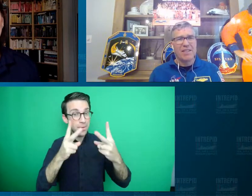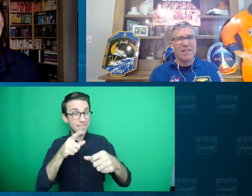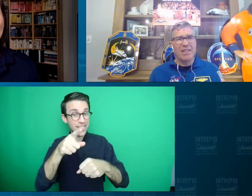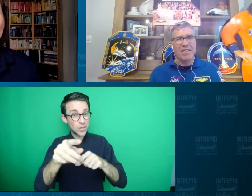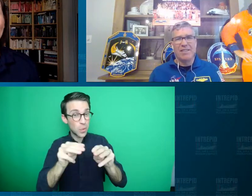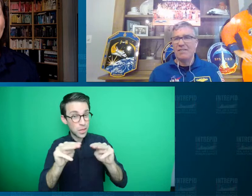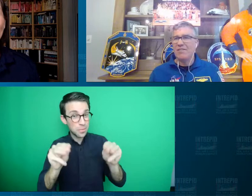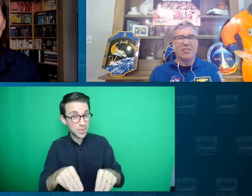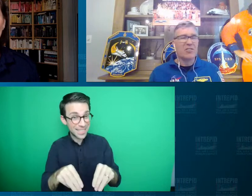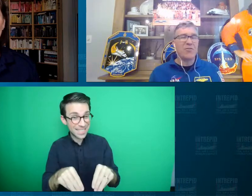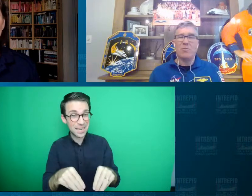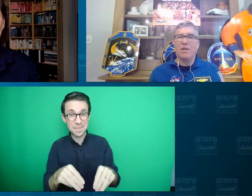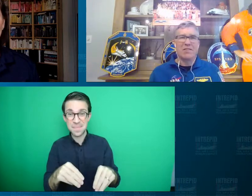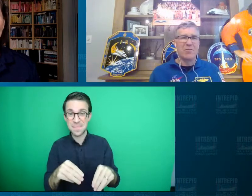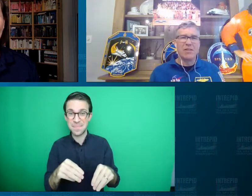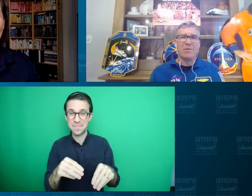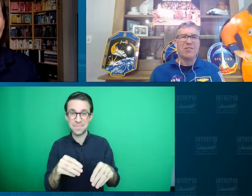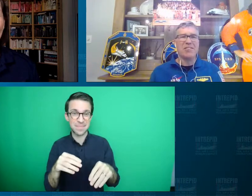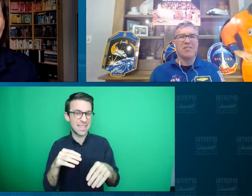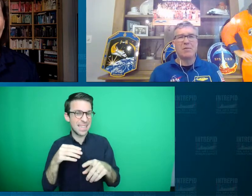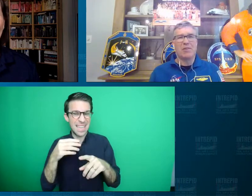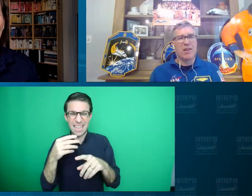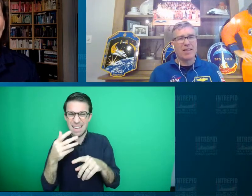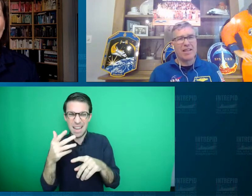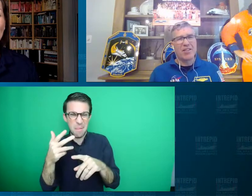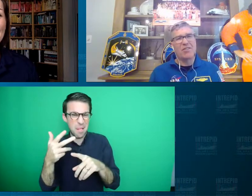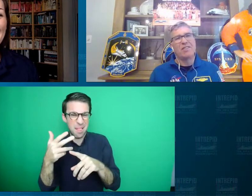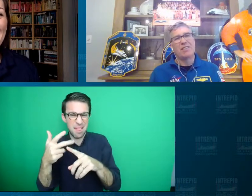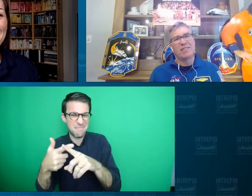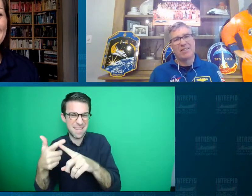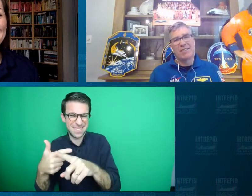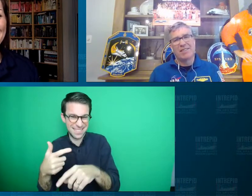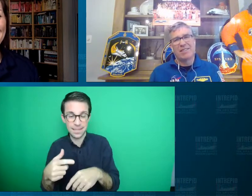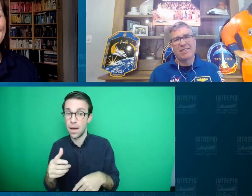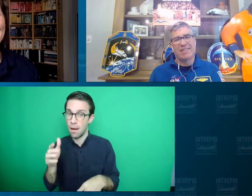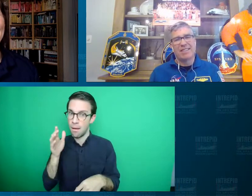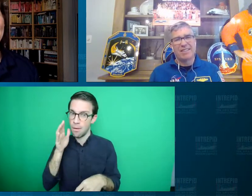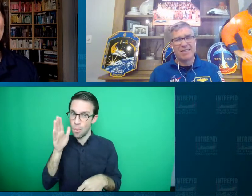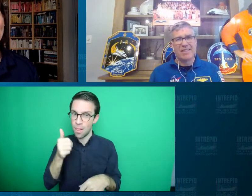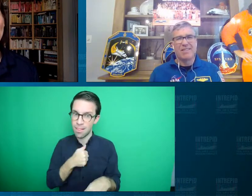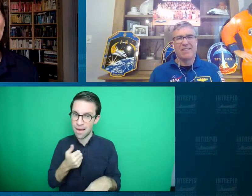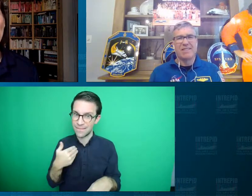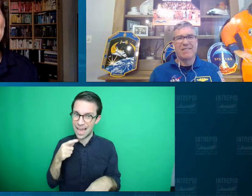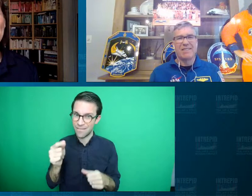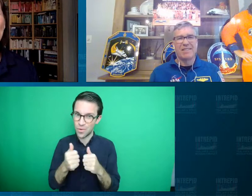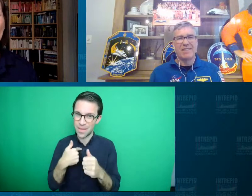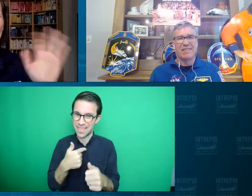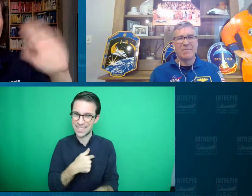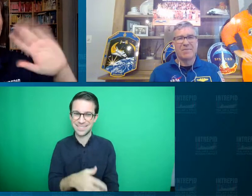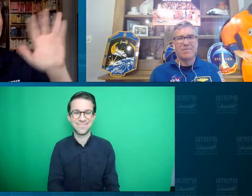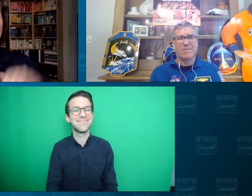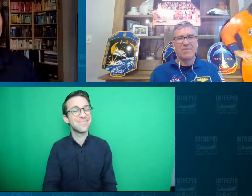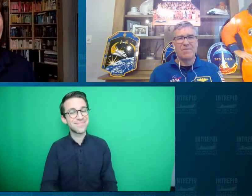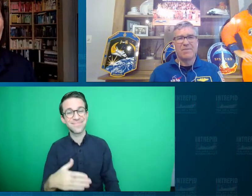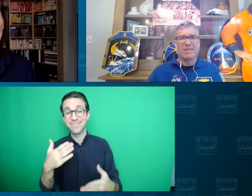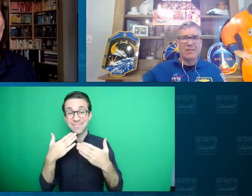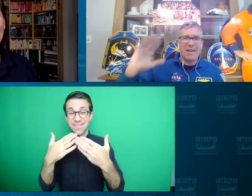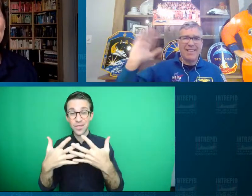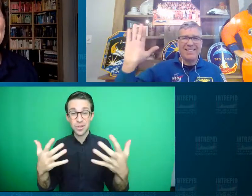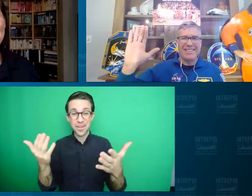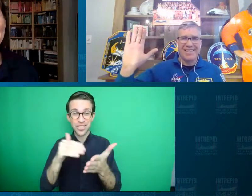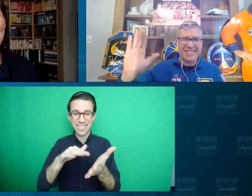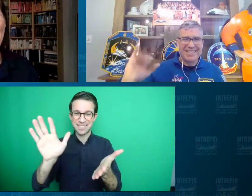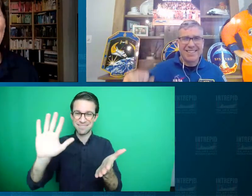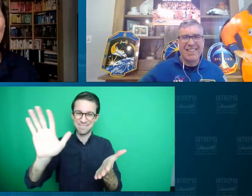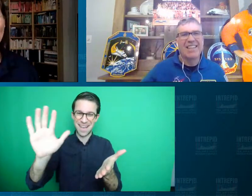myself in just a few months if we're able to. That'd be great. We'd love to have you. Awesome. Well, thank you so much again. Have a